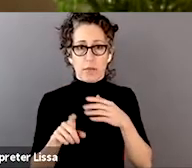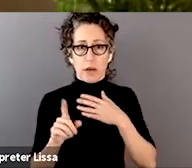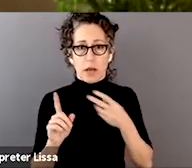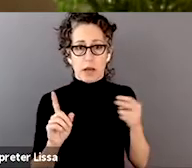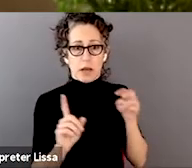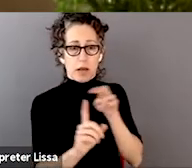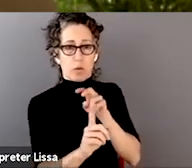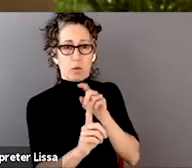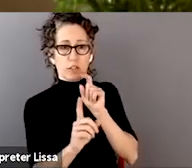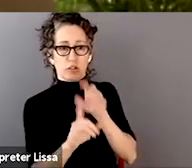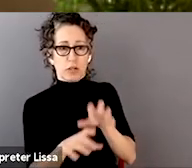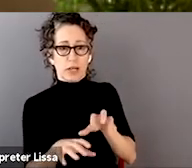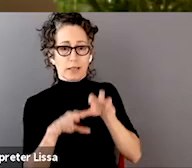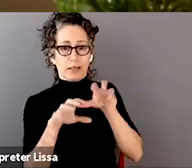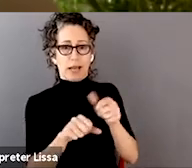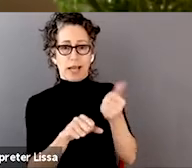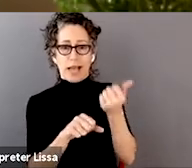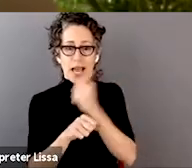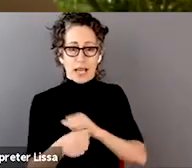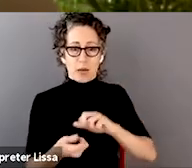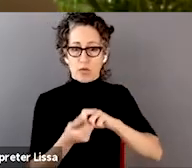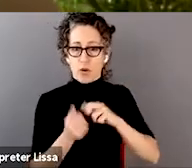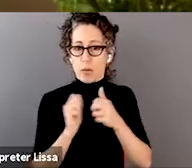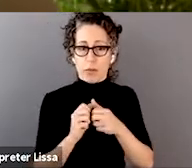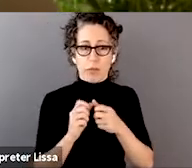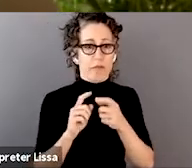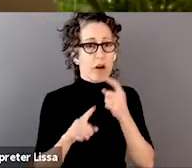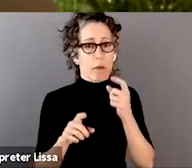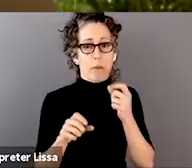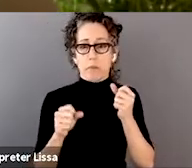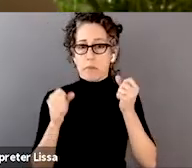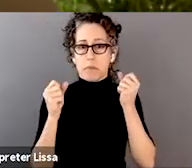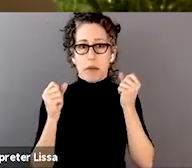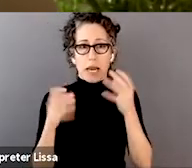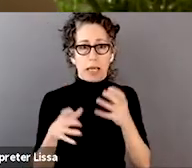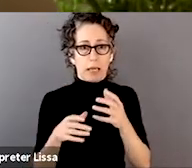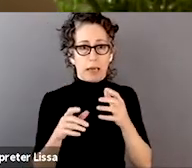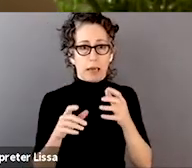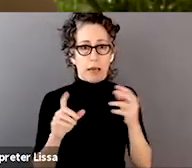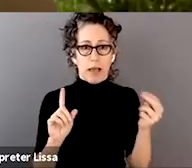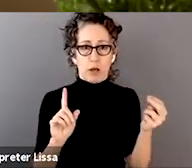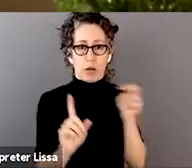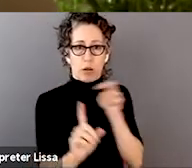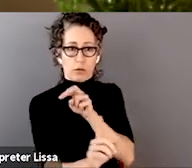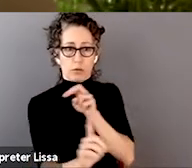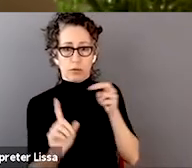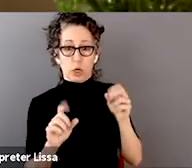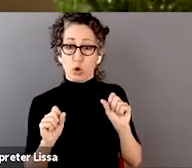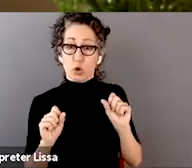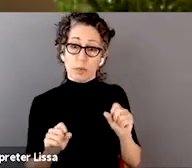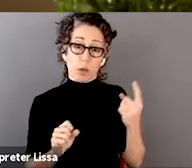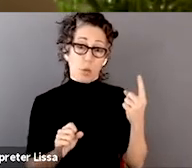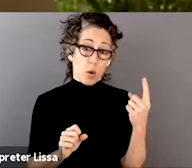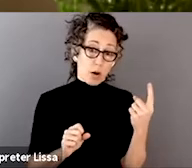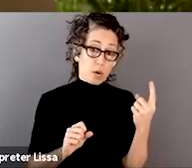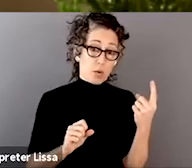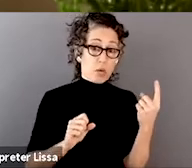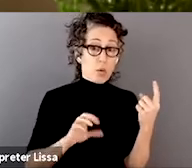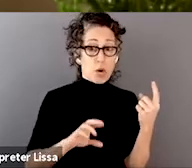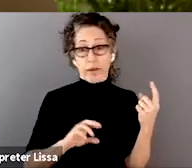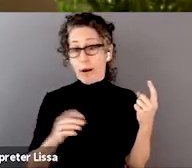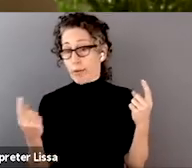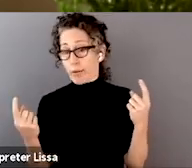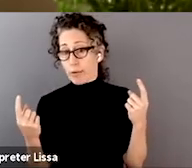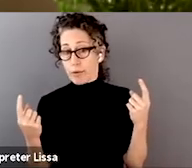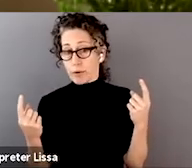any given problem from multiple angles. It can't just be one or the other. So I agree with Ahi's points that I